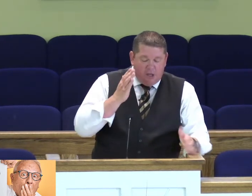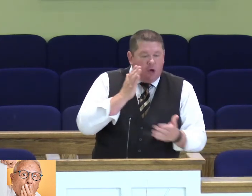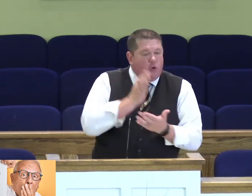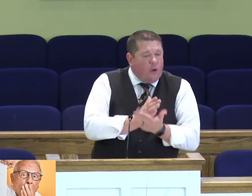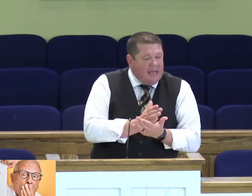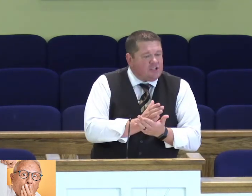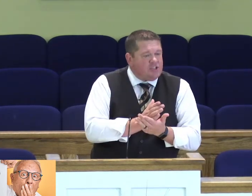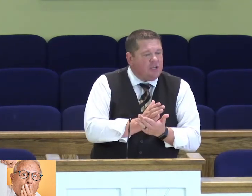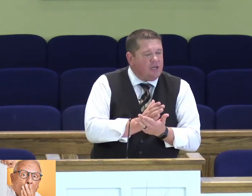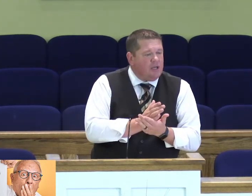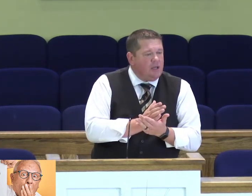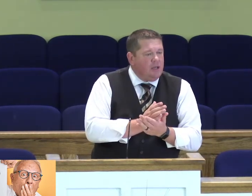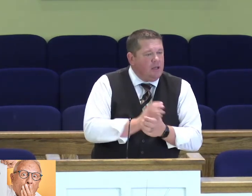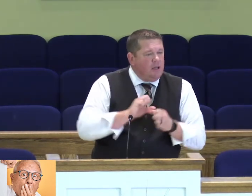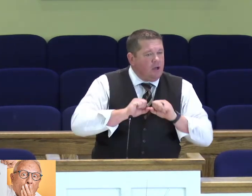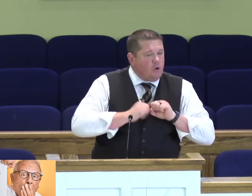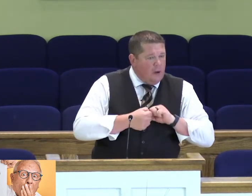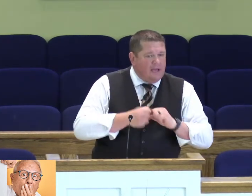says,